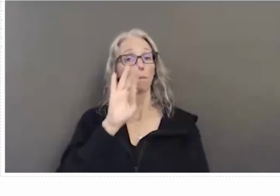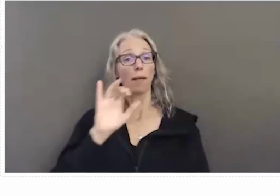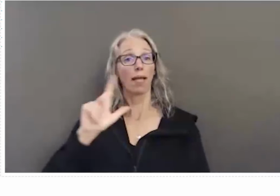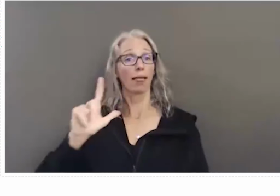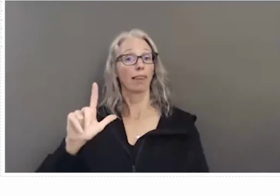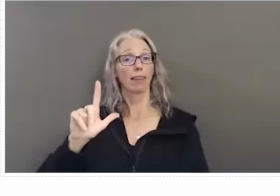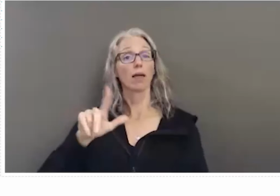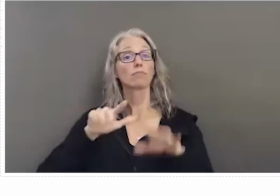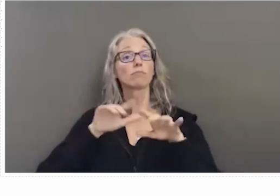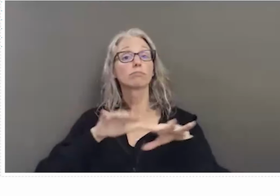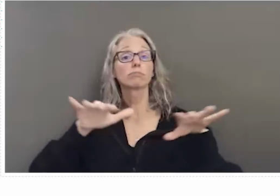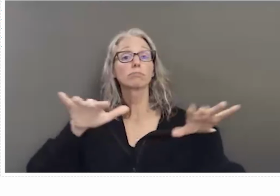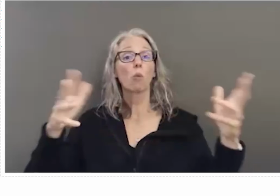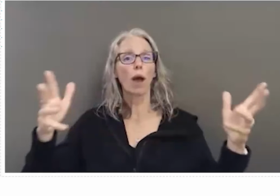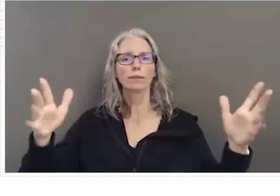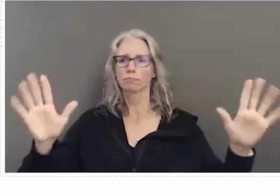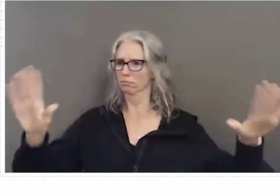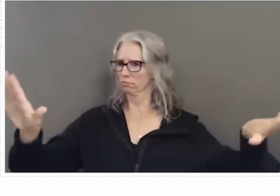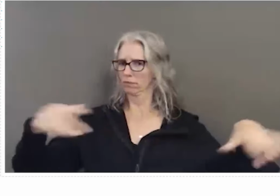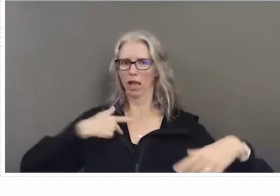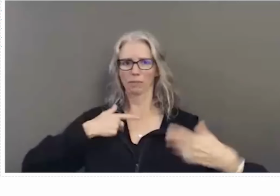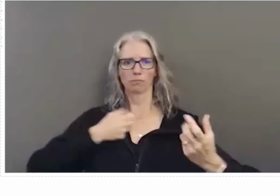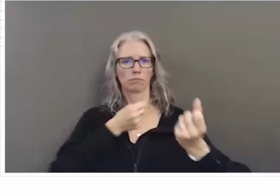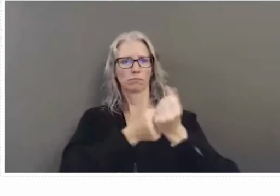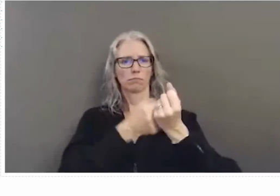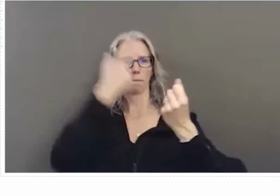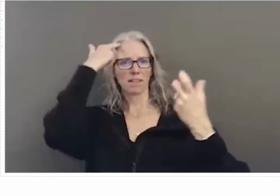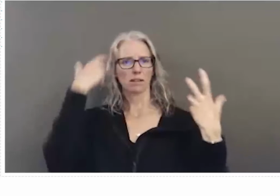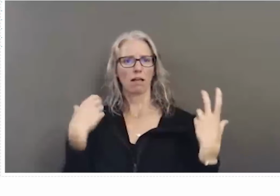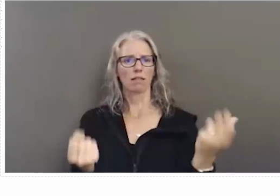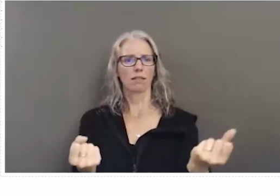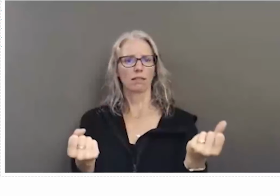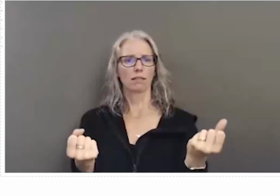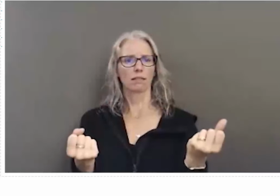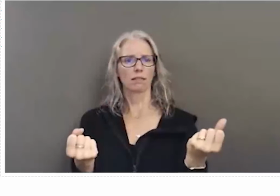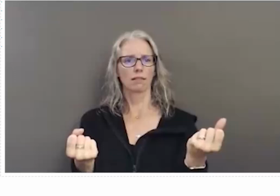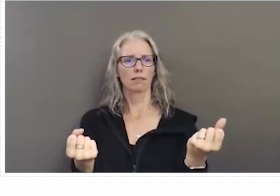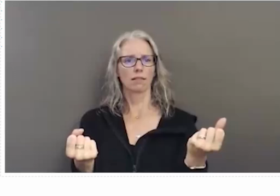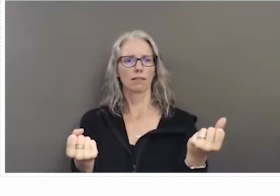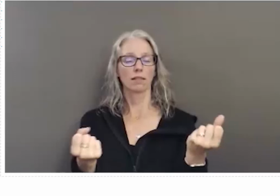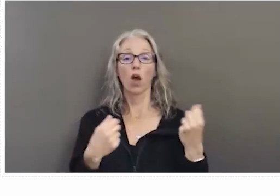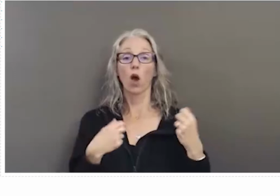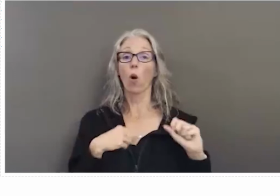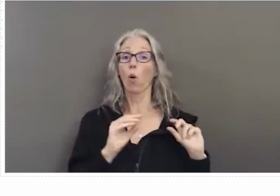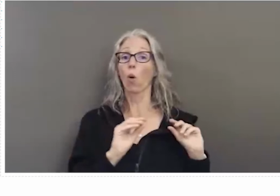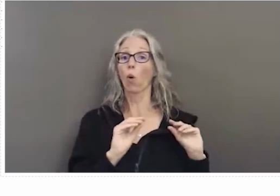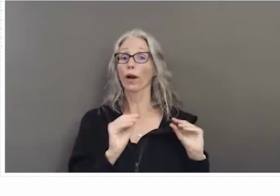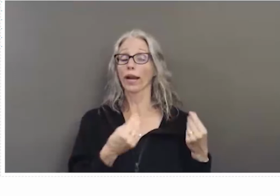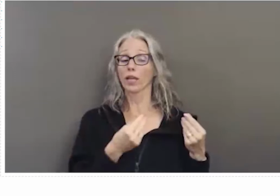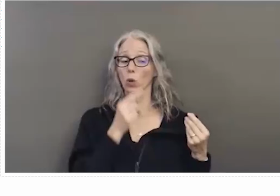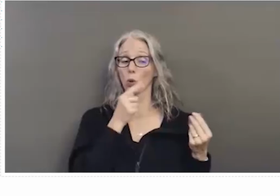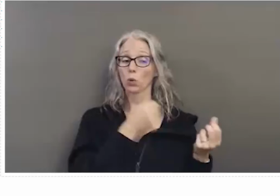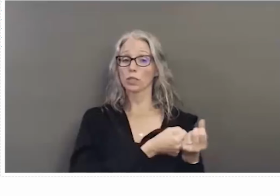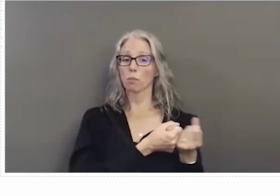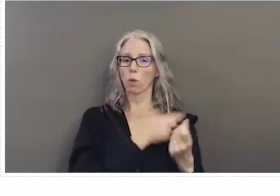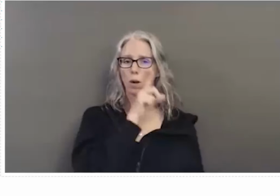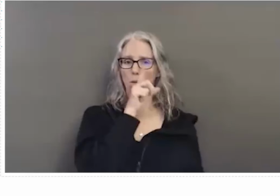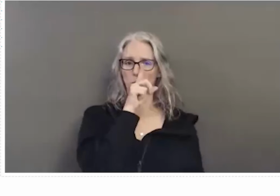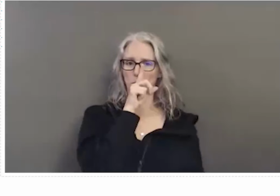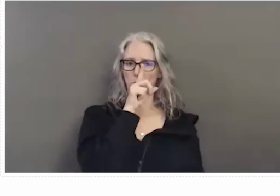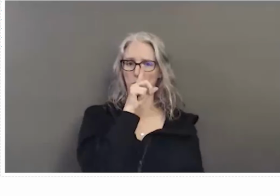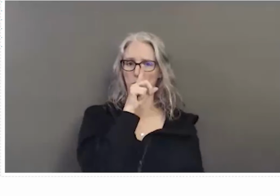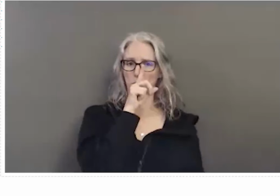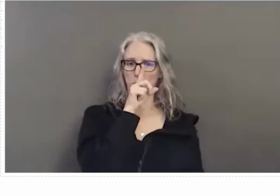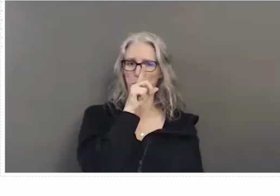that they were supporting mental health. They rarely spoke about the organizations that they were supporting. They rarely spoke about, you know, the different